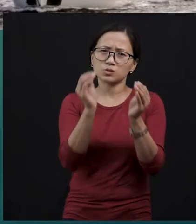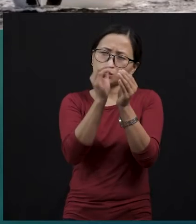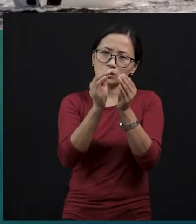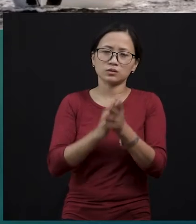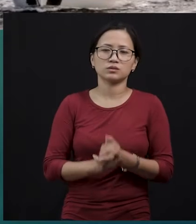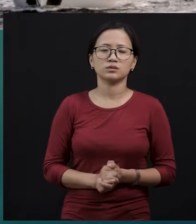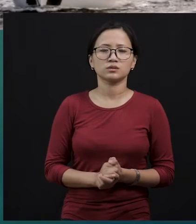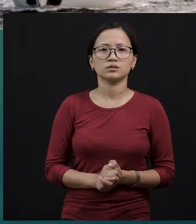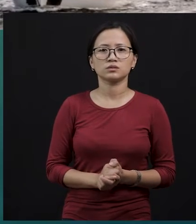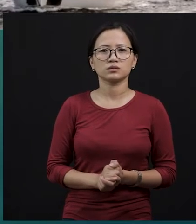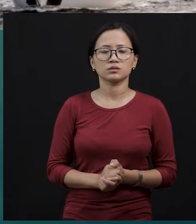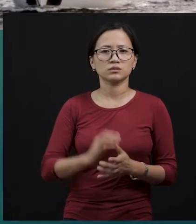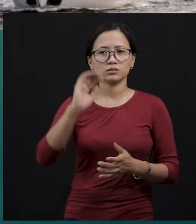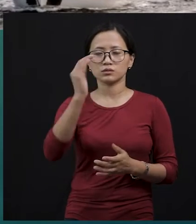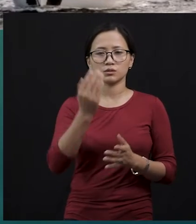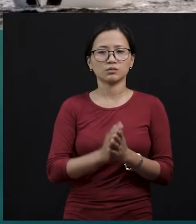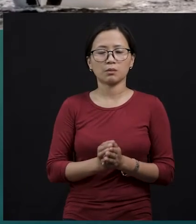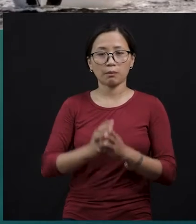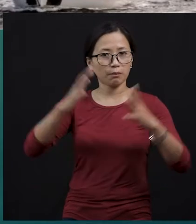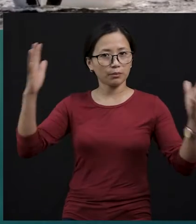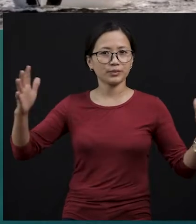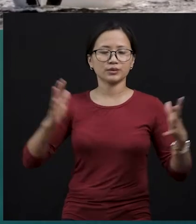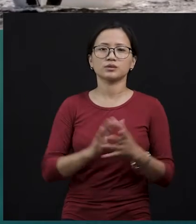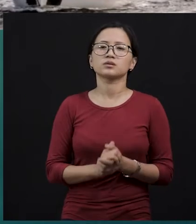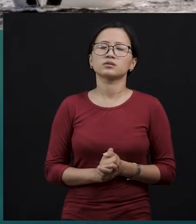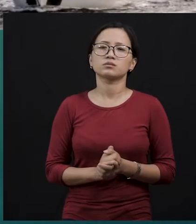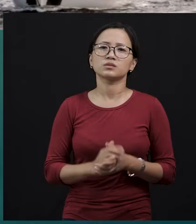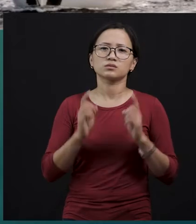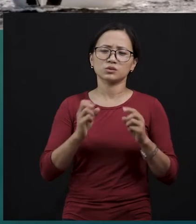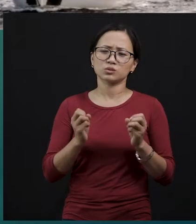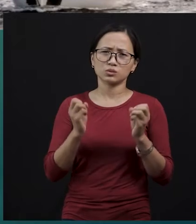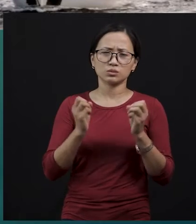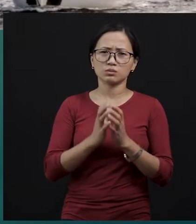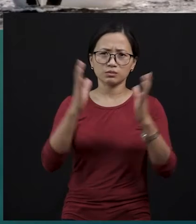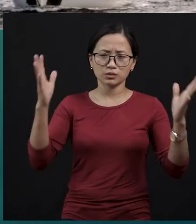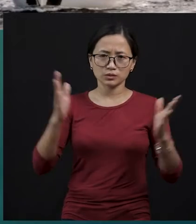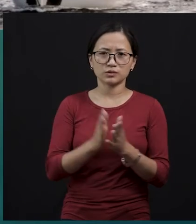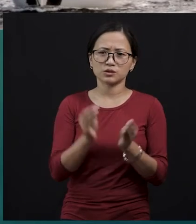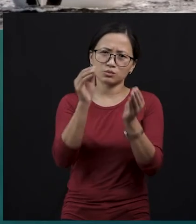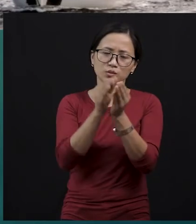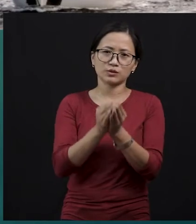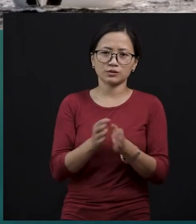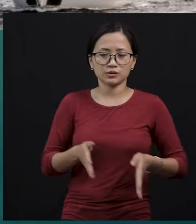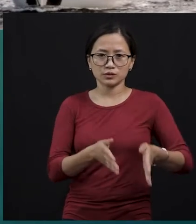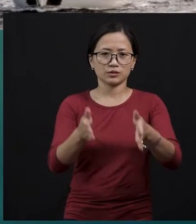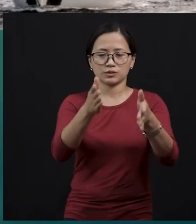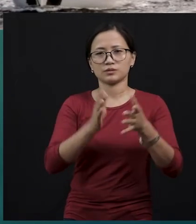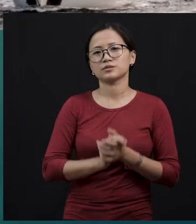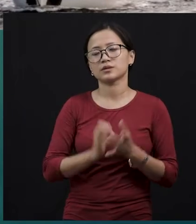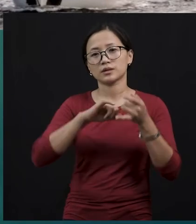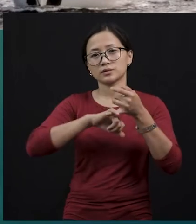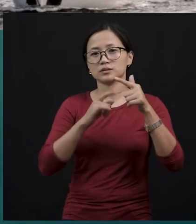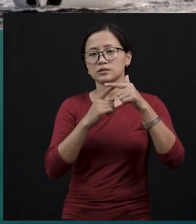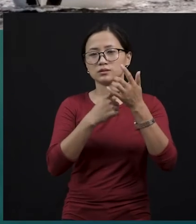small rivers in Nagaland. There are some big rivers, but majority of our rivers are streams. We call the small rivers as streams,